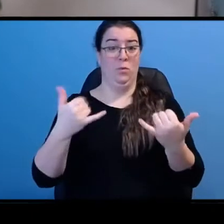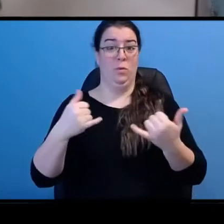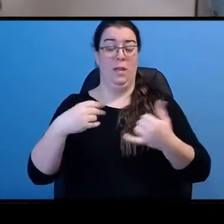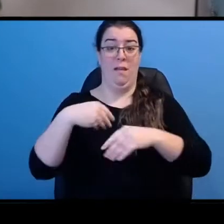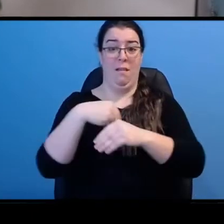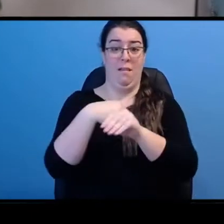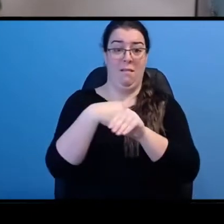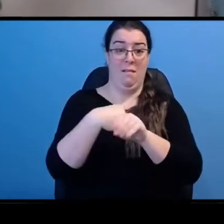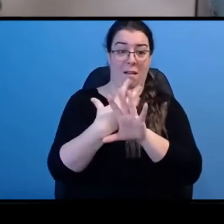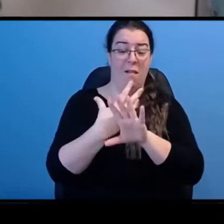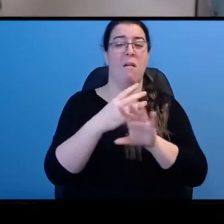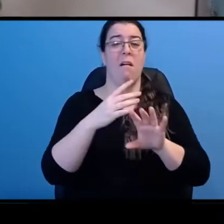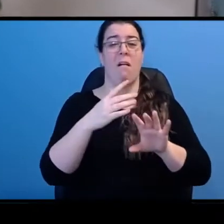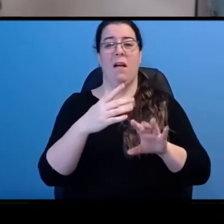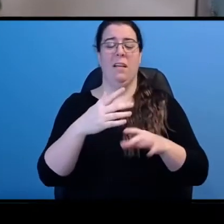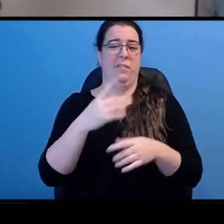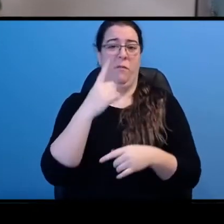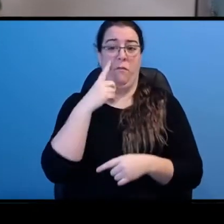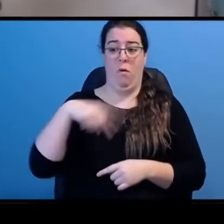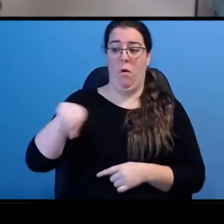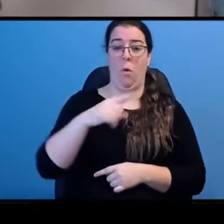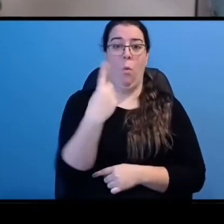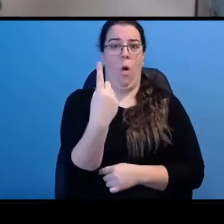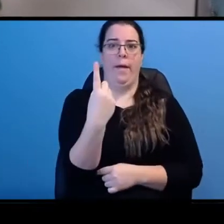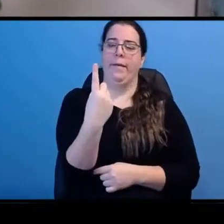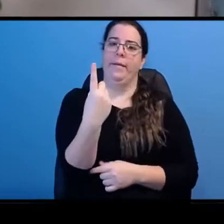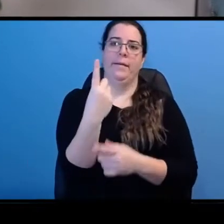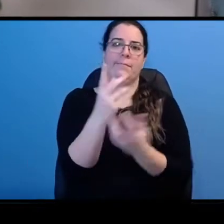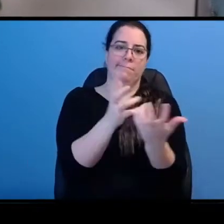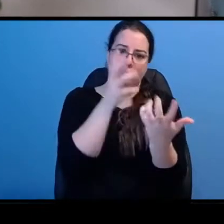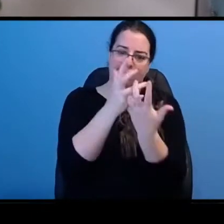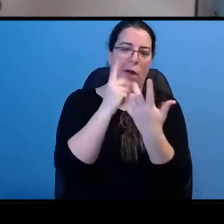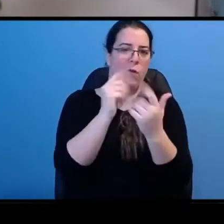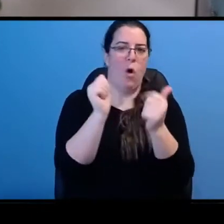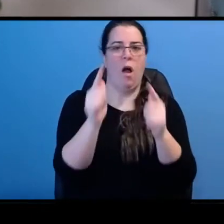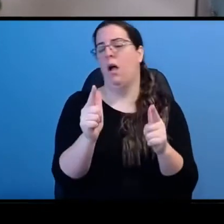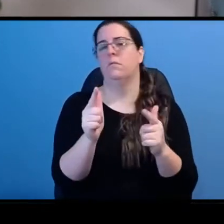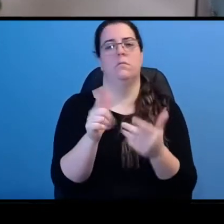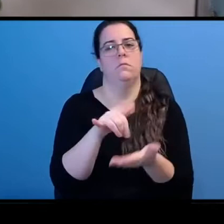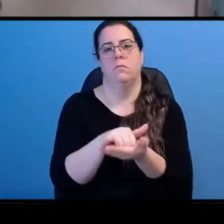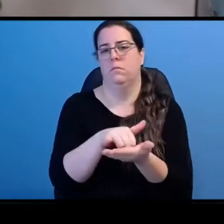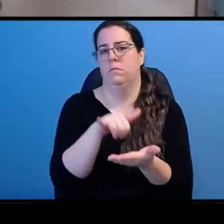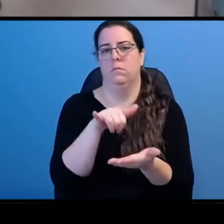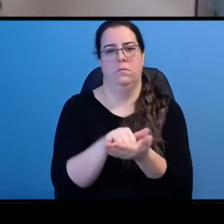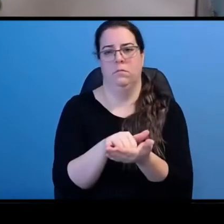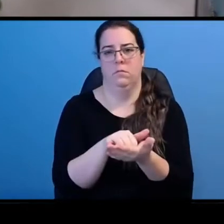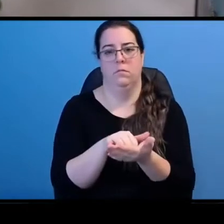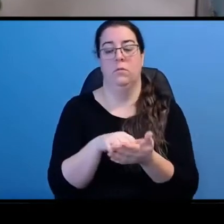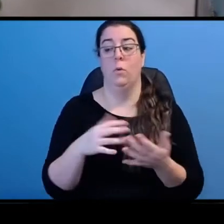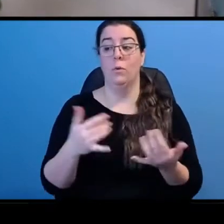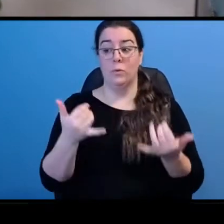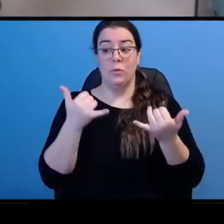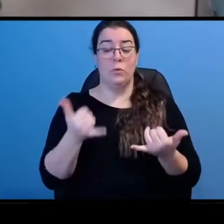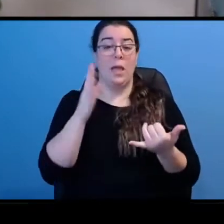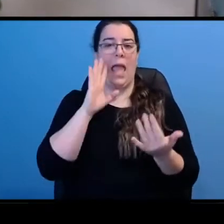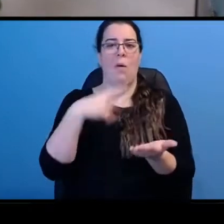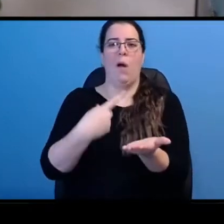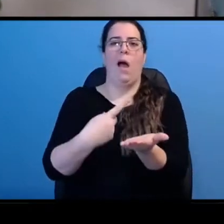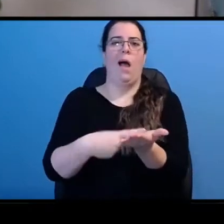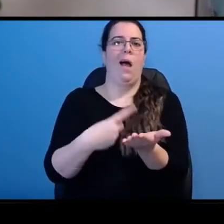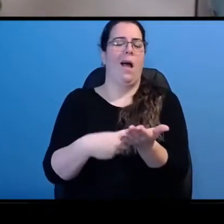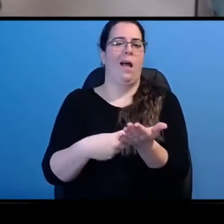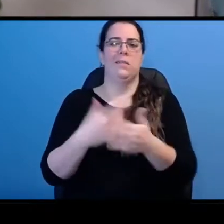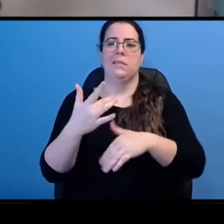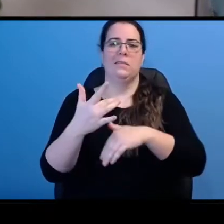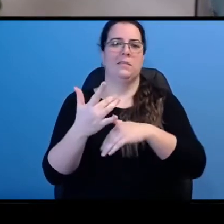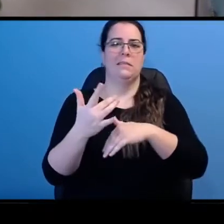budget is going to look very differently. And so for us to, we're doing a very generic overview of these granting streams. So